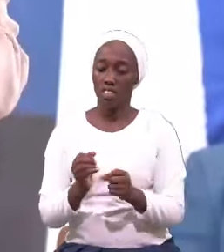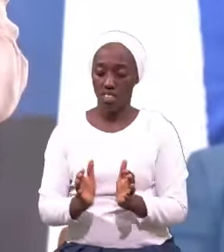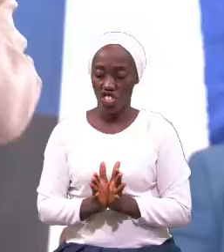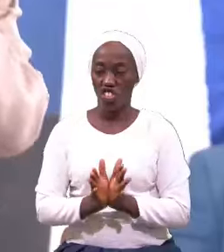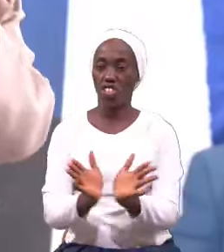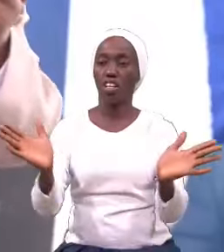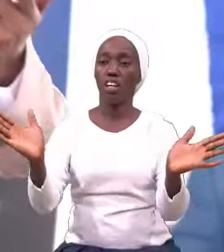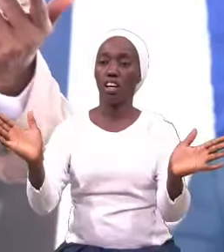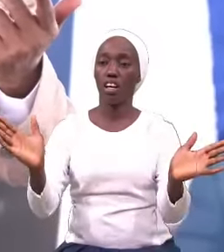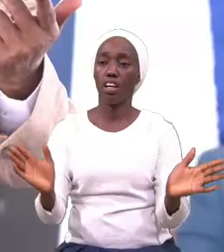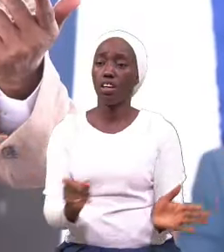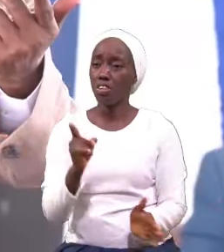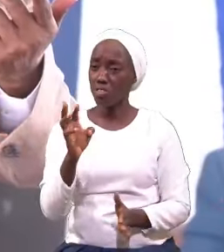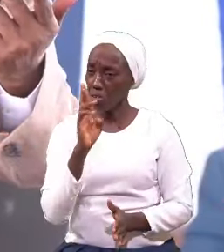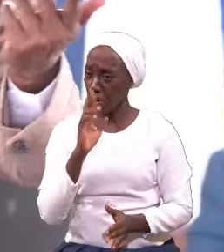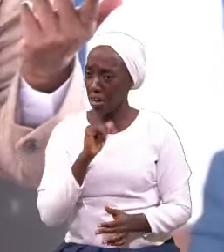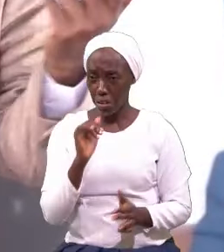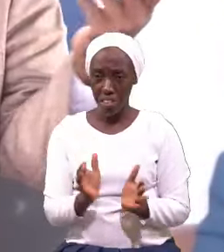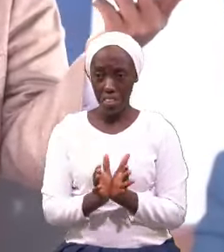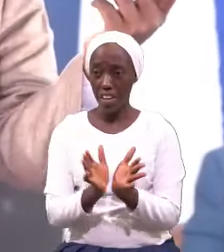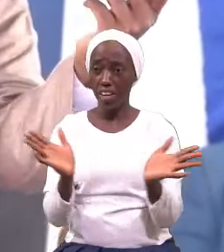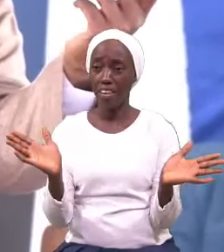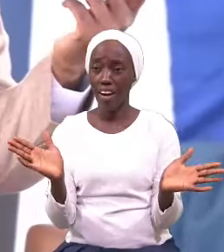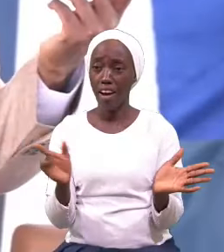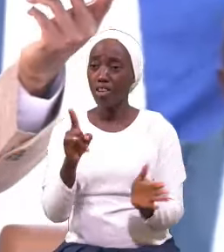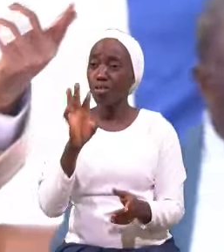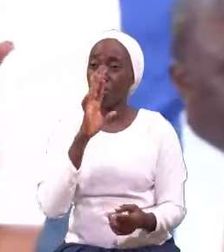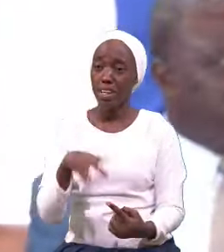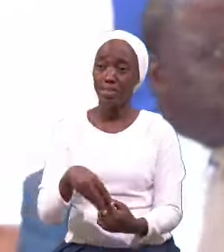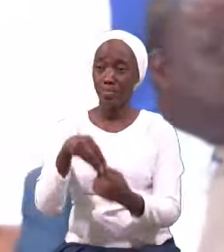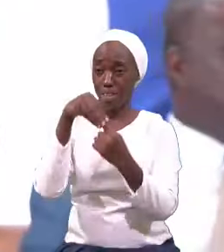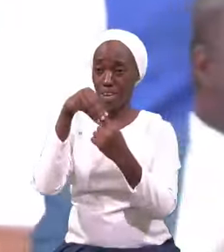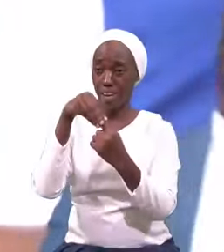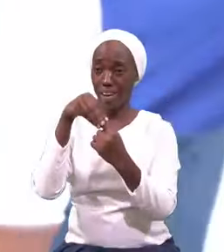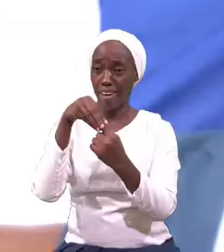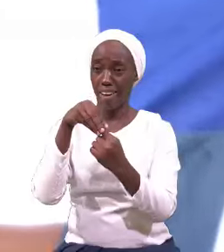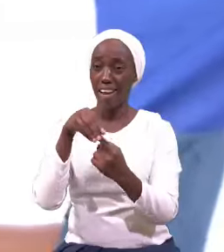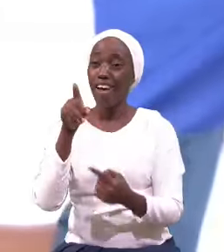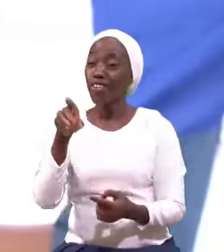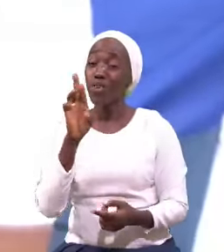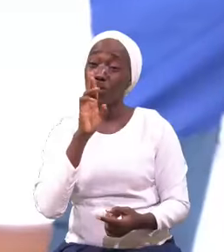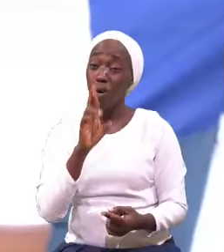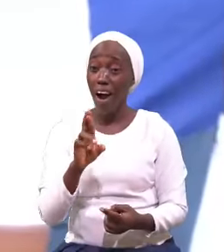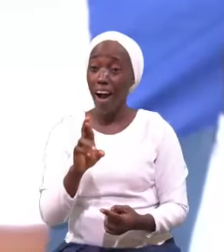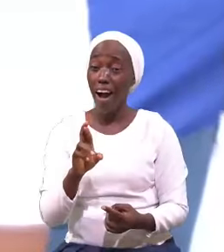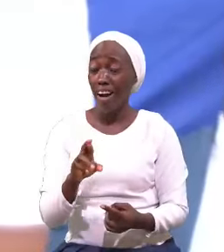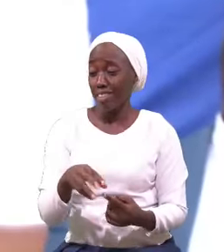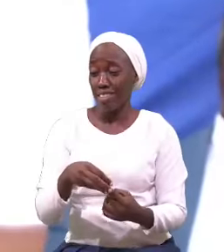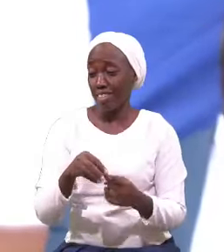But you are not general. You are special. You are